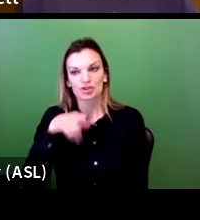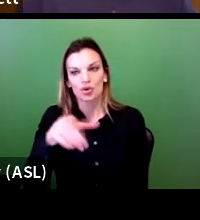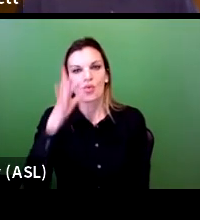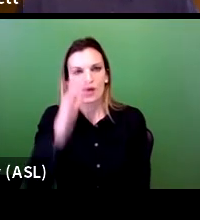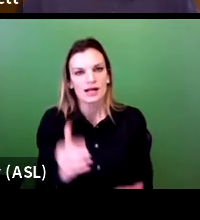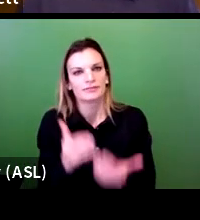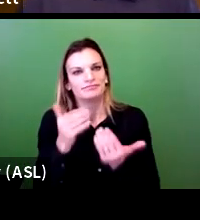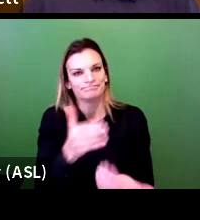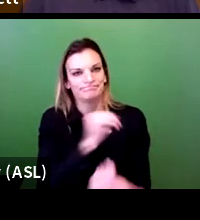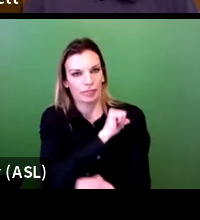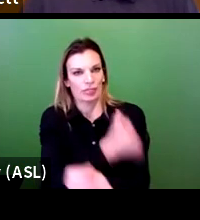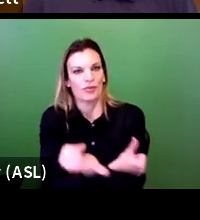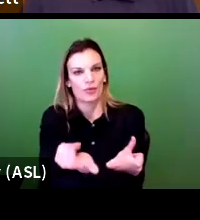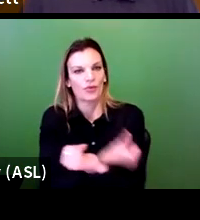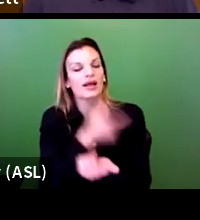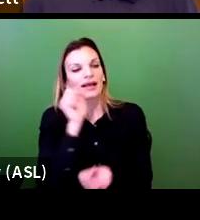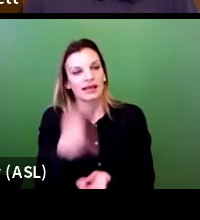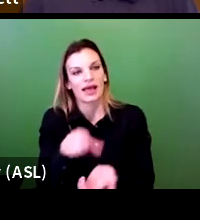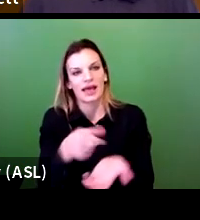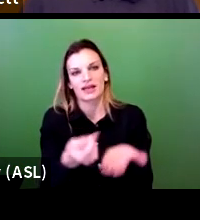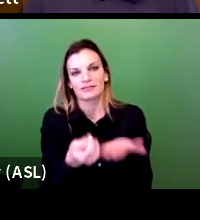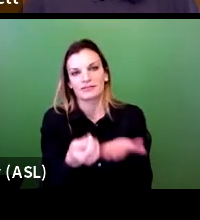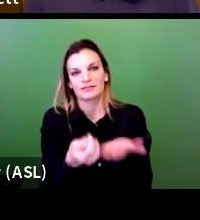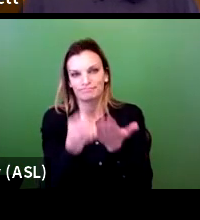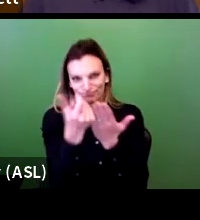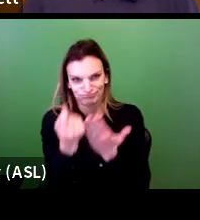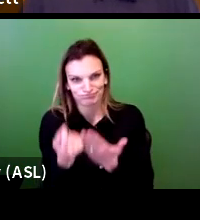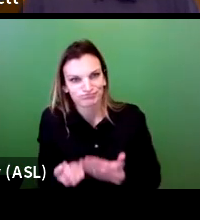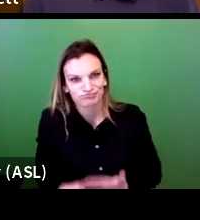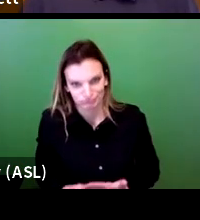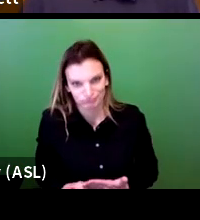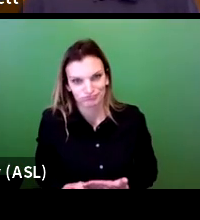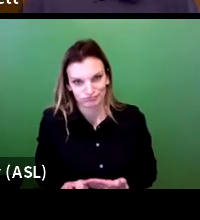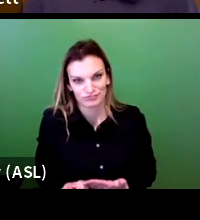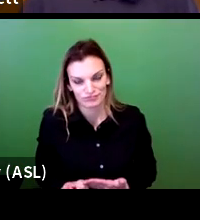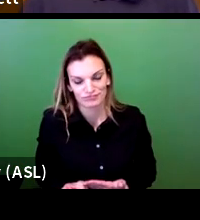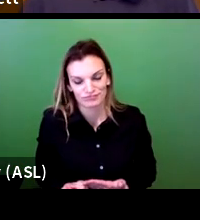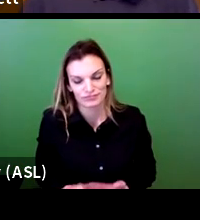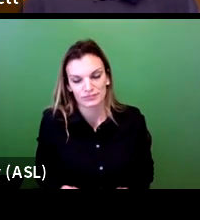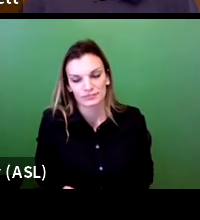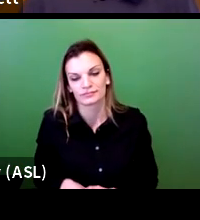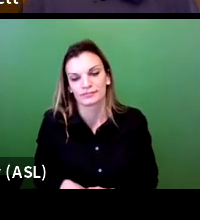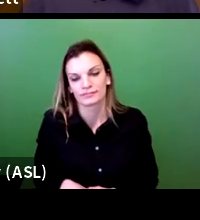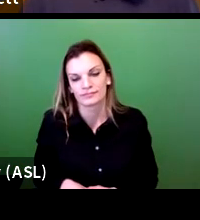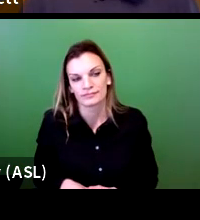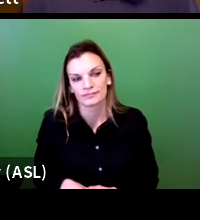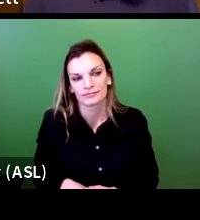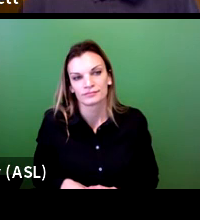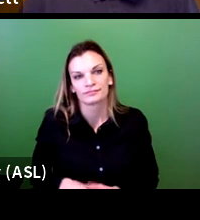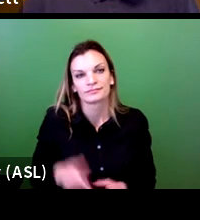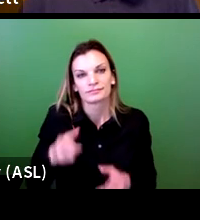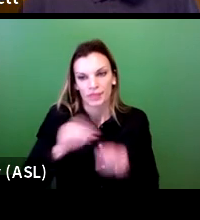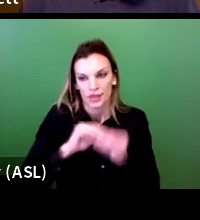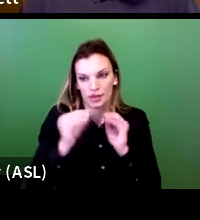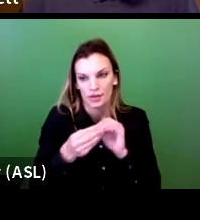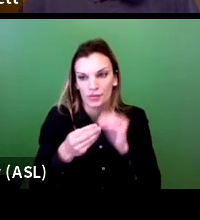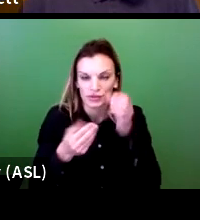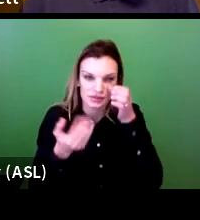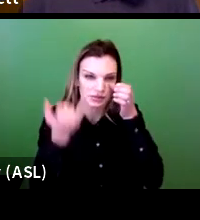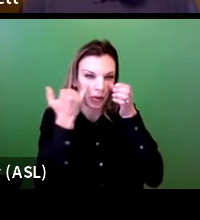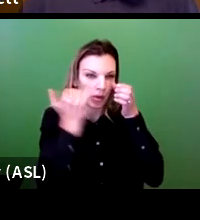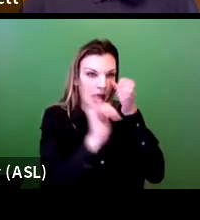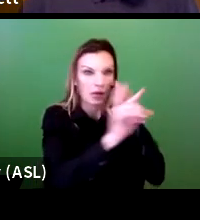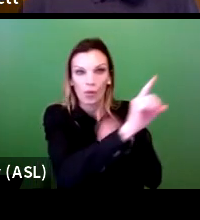actually, remove someone or actually make a decision to narrow the list from, again, with the fake numbers I'm using, 100 to